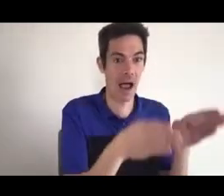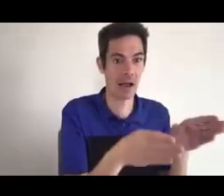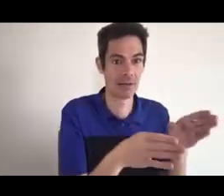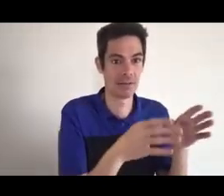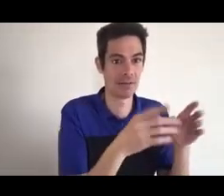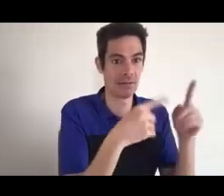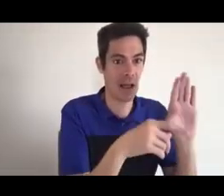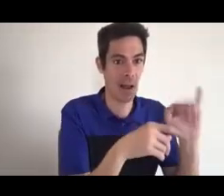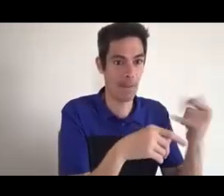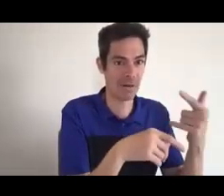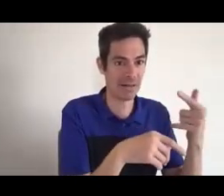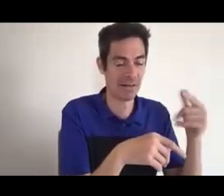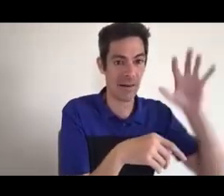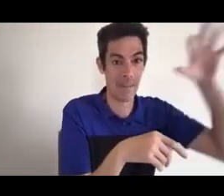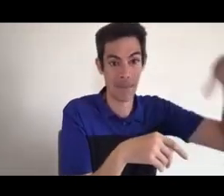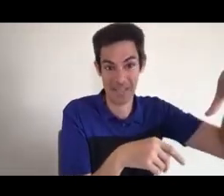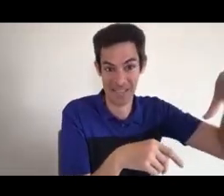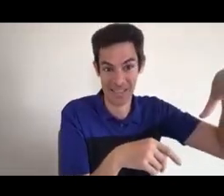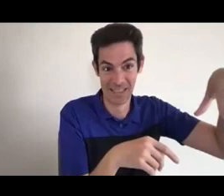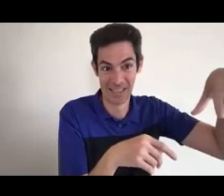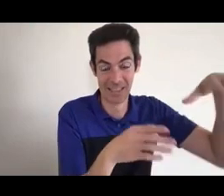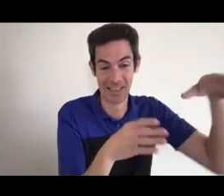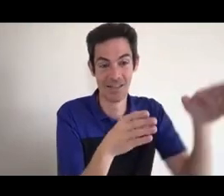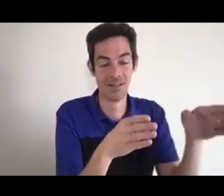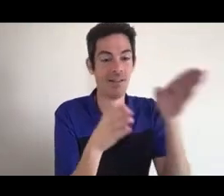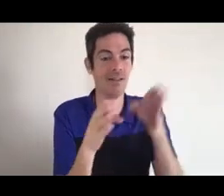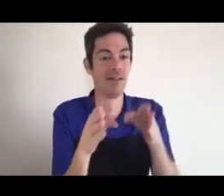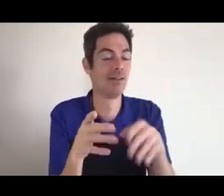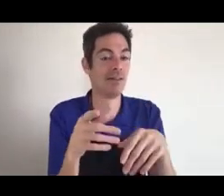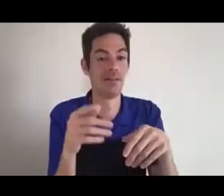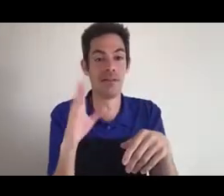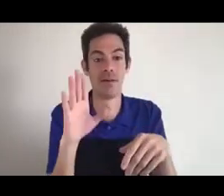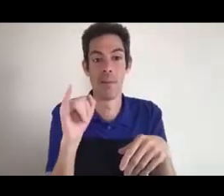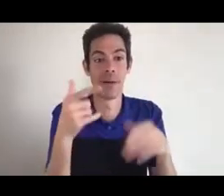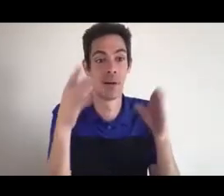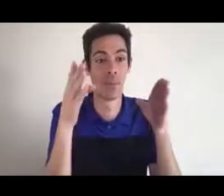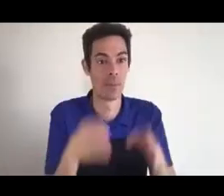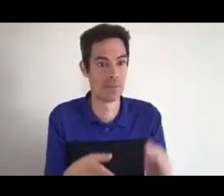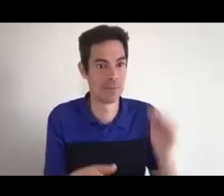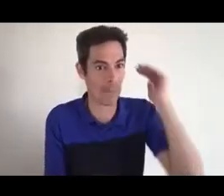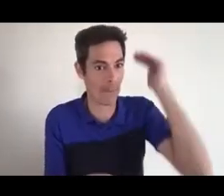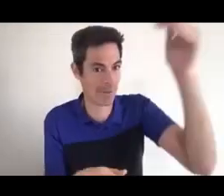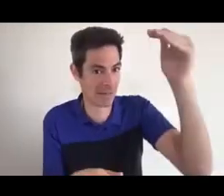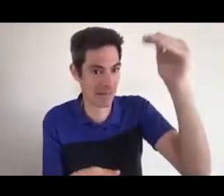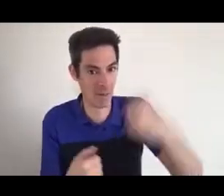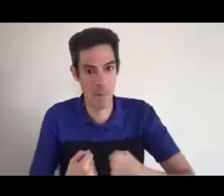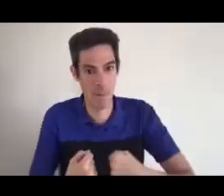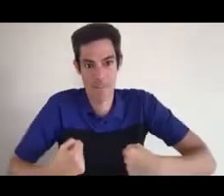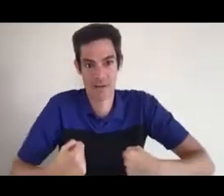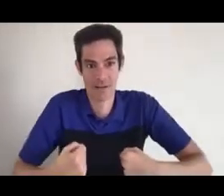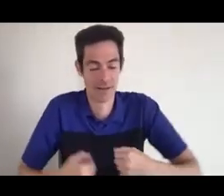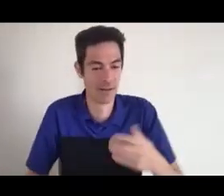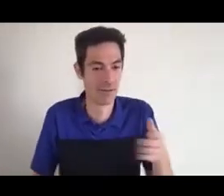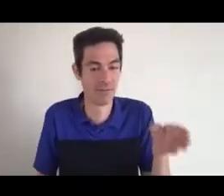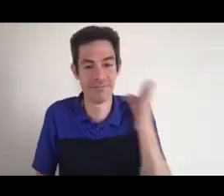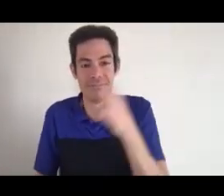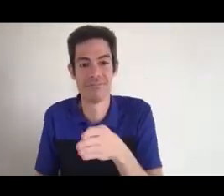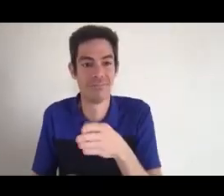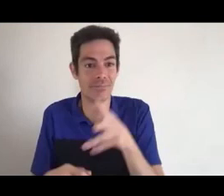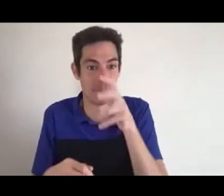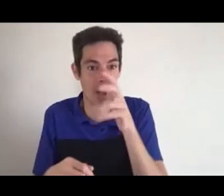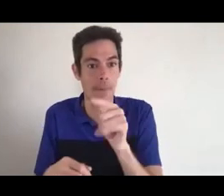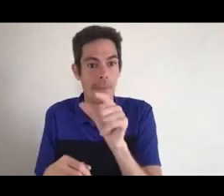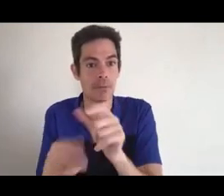you show that the house, big, would be like signed like this. A big person would be signed like